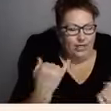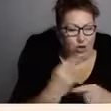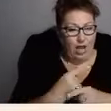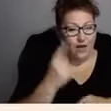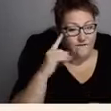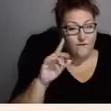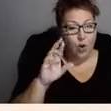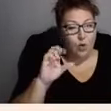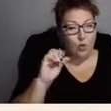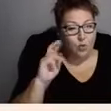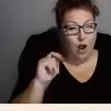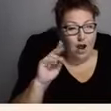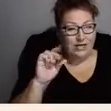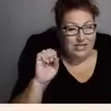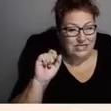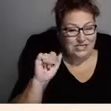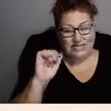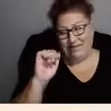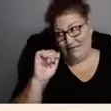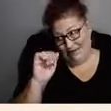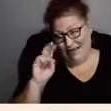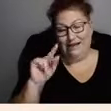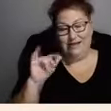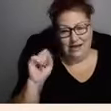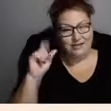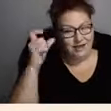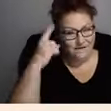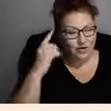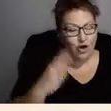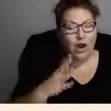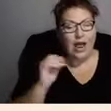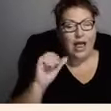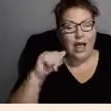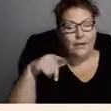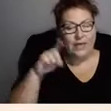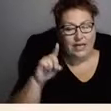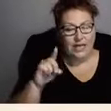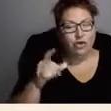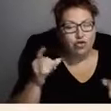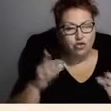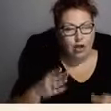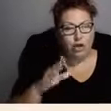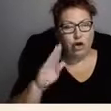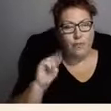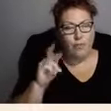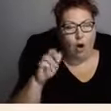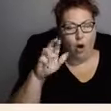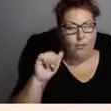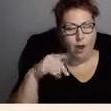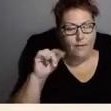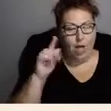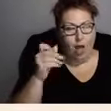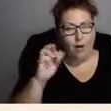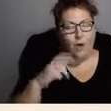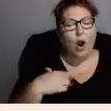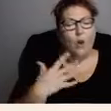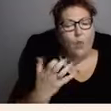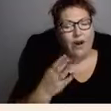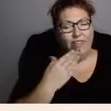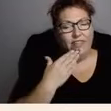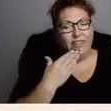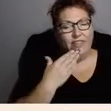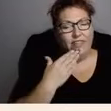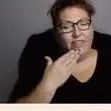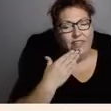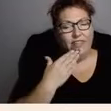Ron DeSantis and APD Director Barbara Palmer, I want to thank you for joining me on this presentation regarding